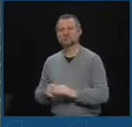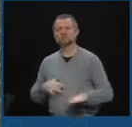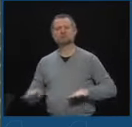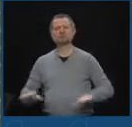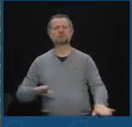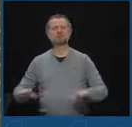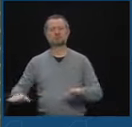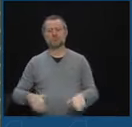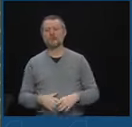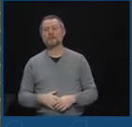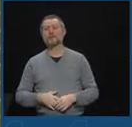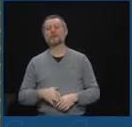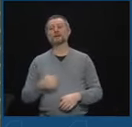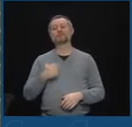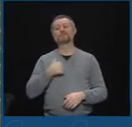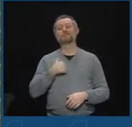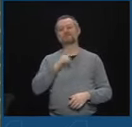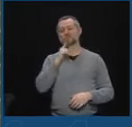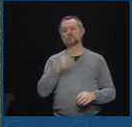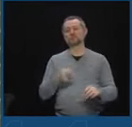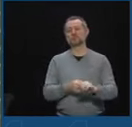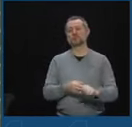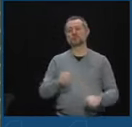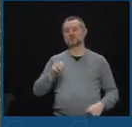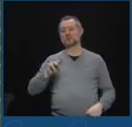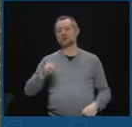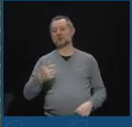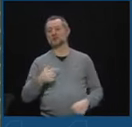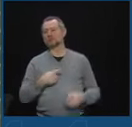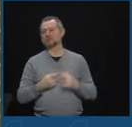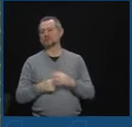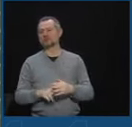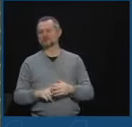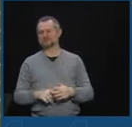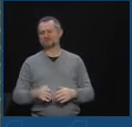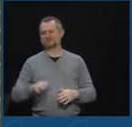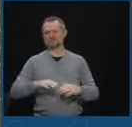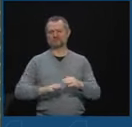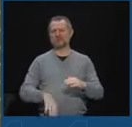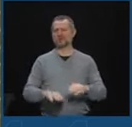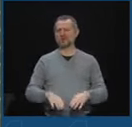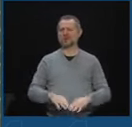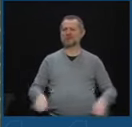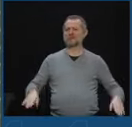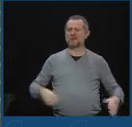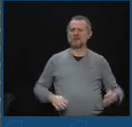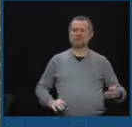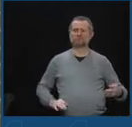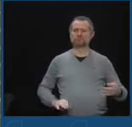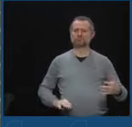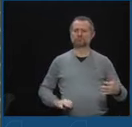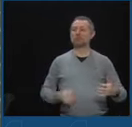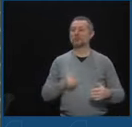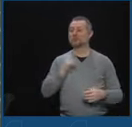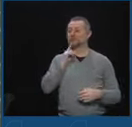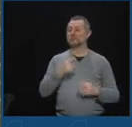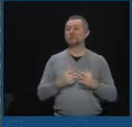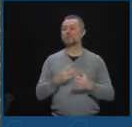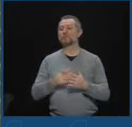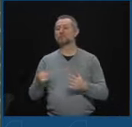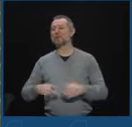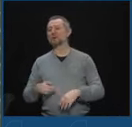said, I joined the SNUG team. I started at the lowest level that you can start at, which was a part-time position as an outreach